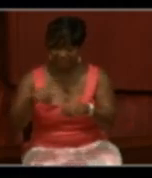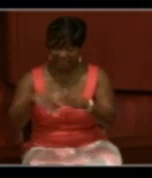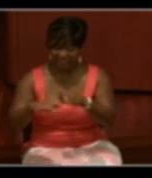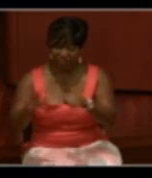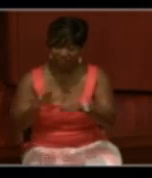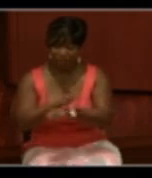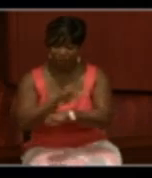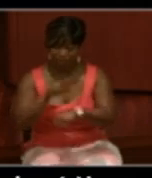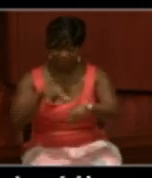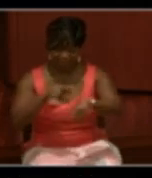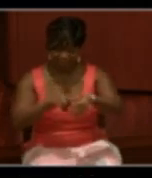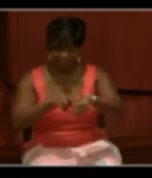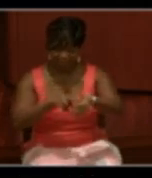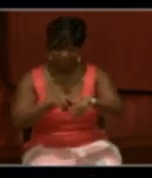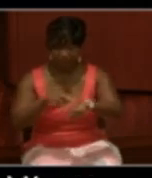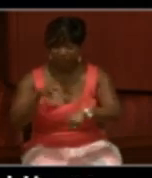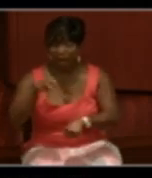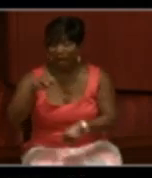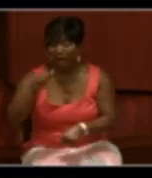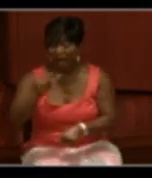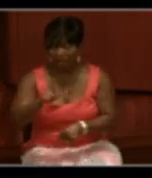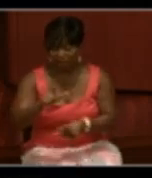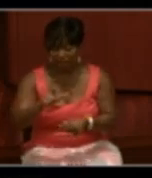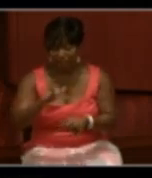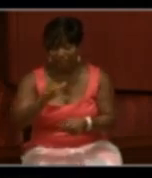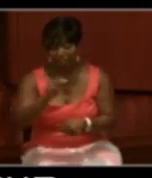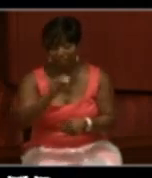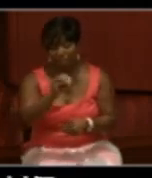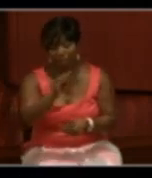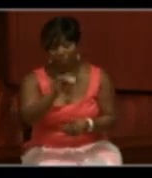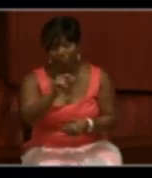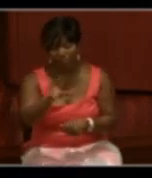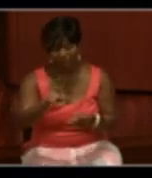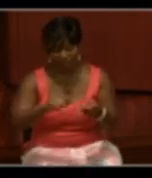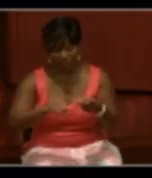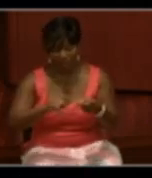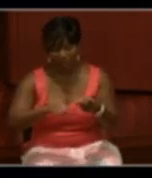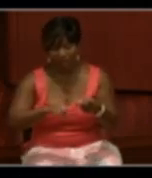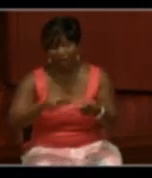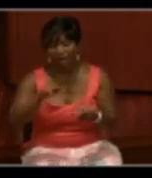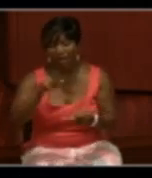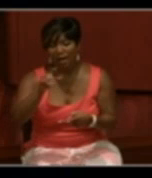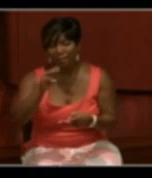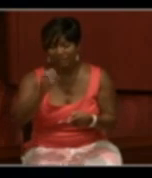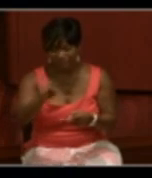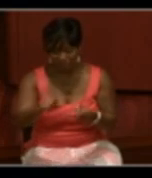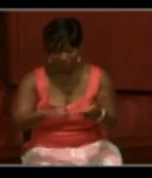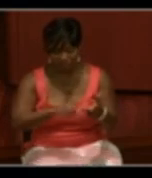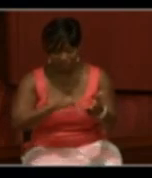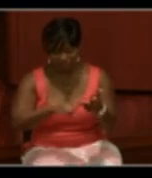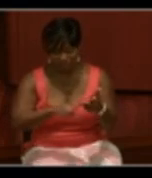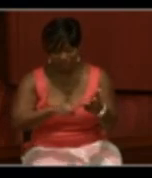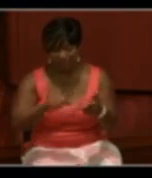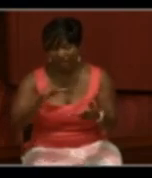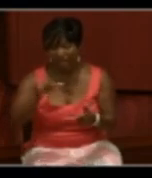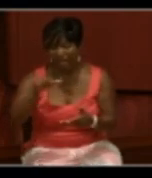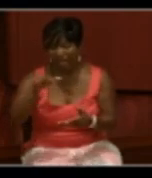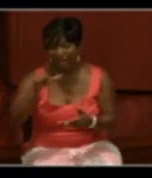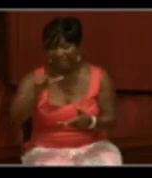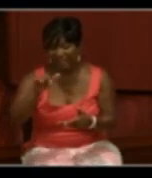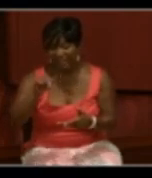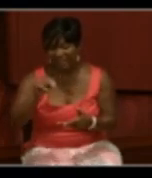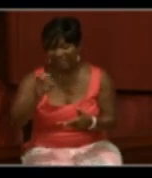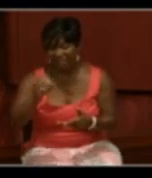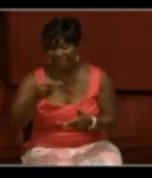Mobile, Alabama, Atlanta, Georgia, and Columbus, Mississippi, and Lynchburg, Virginia are four of the